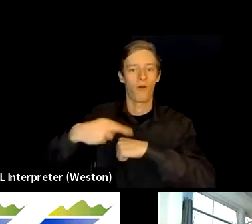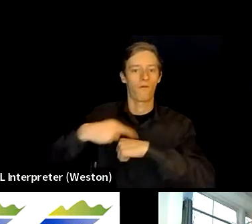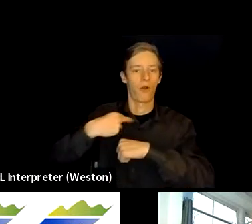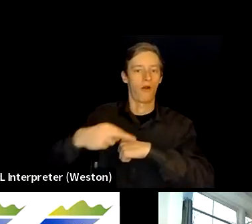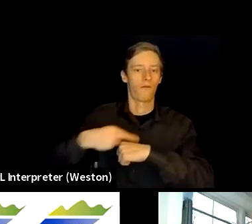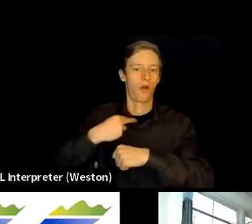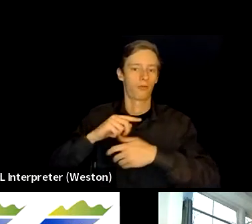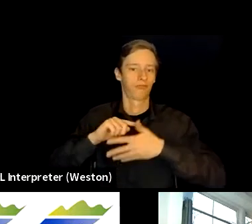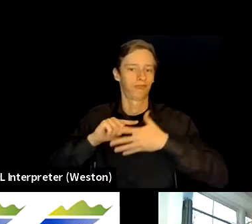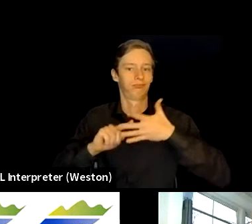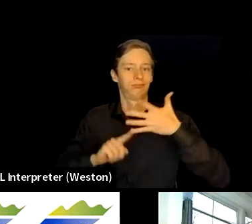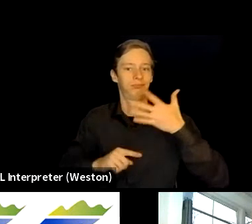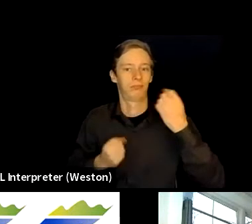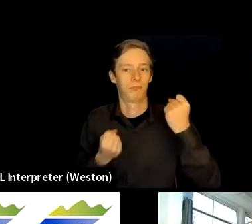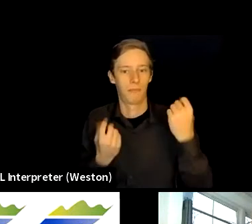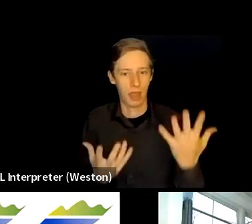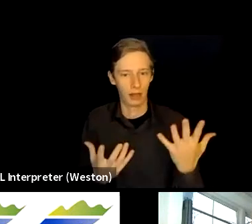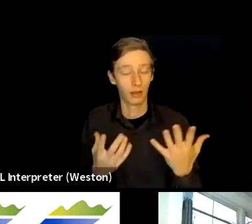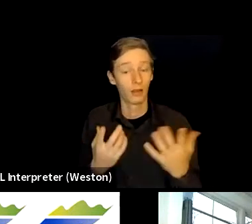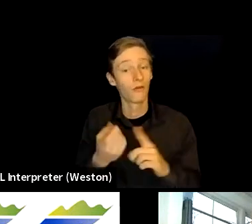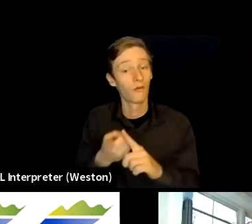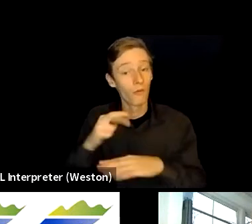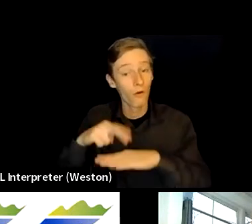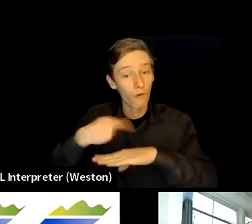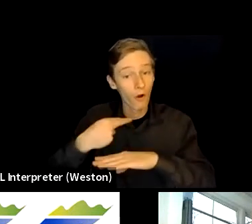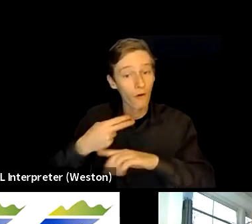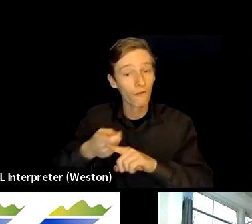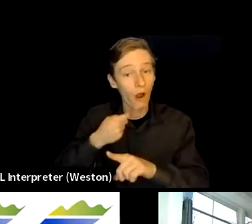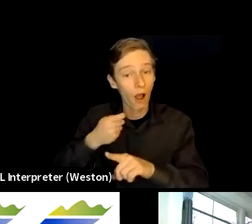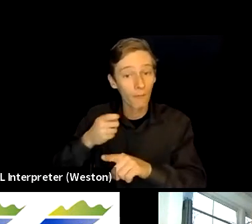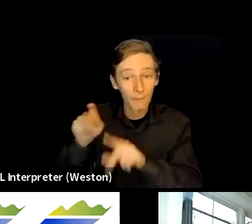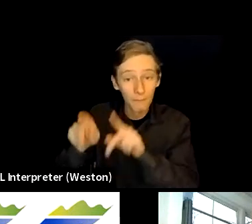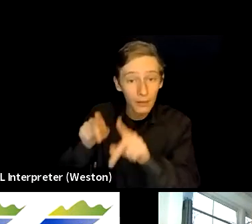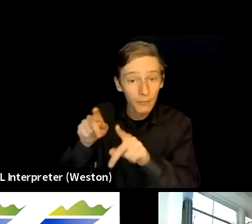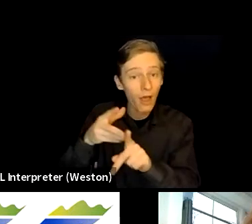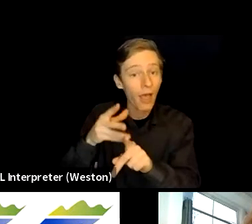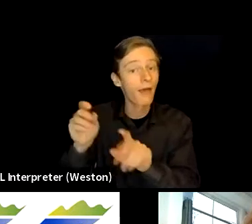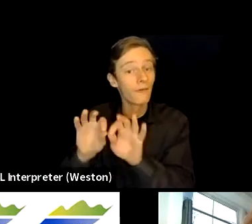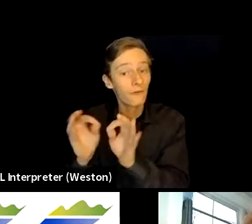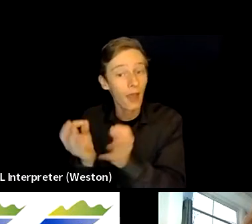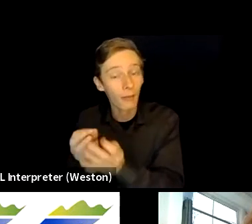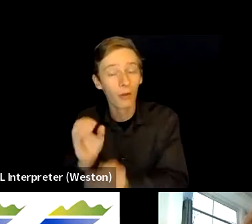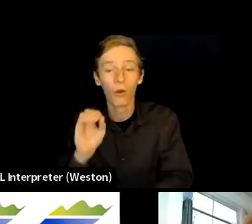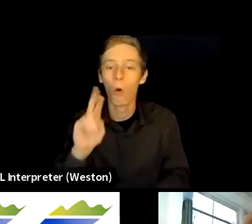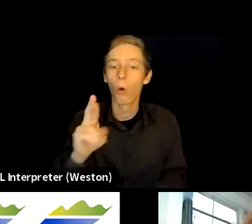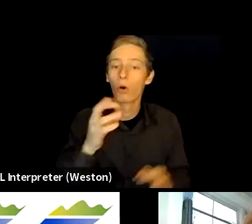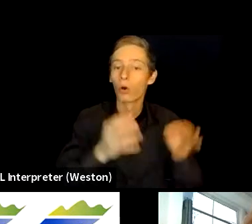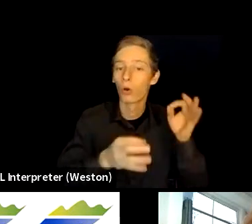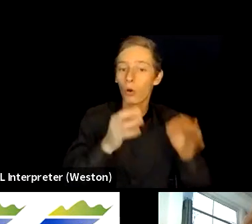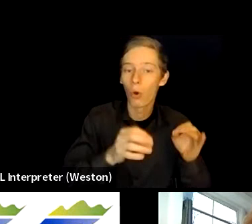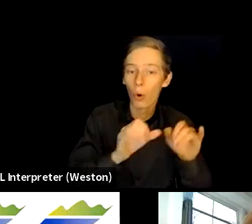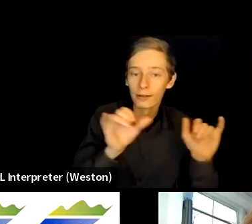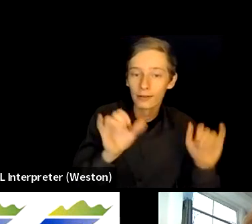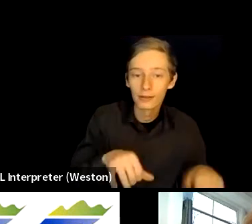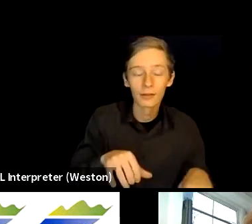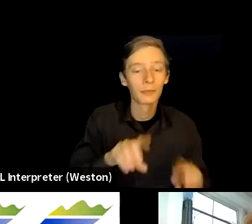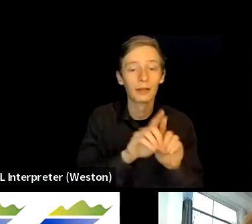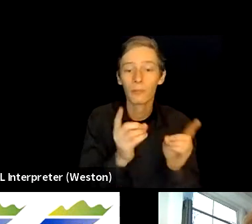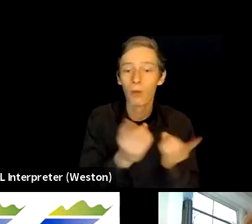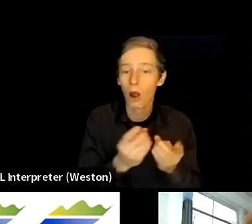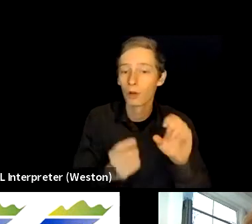and families, but from our partners out there in the community, whether that be the court system or the Department of Social